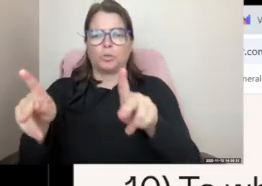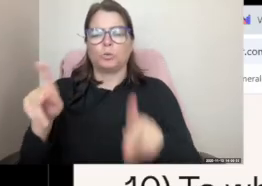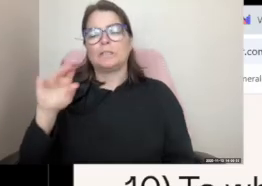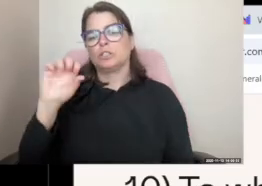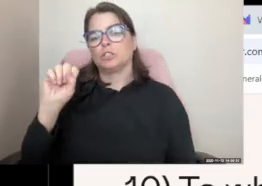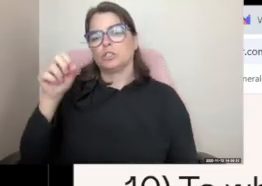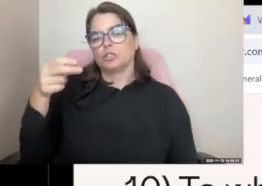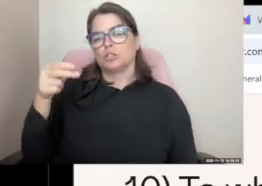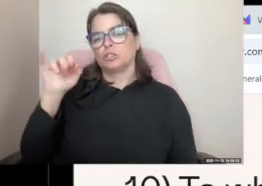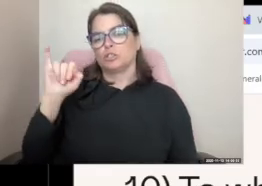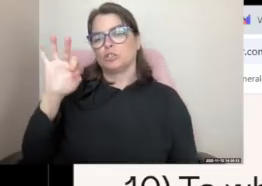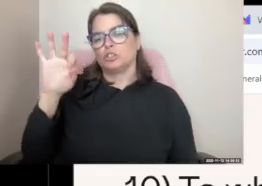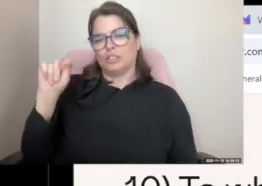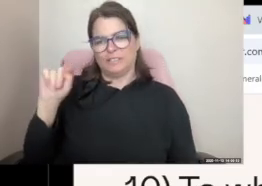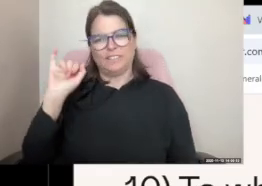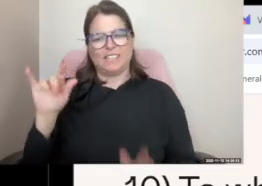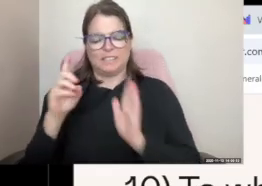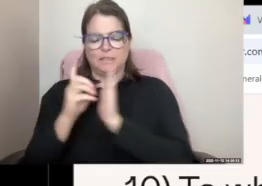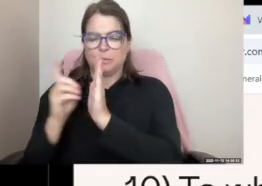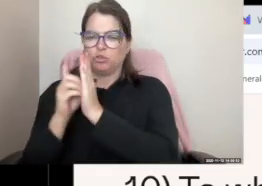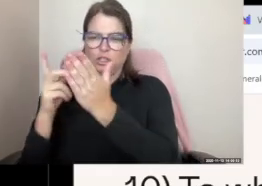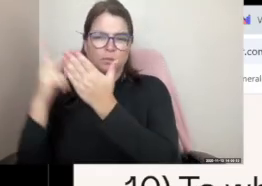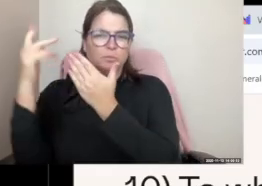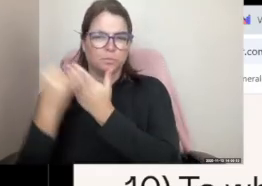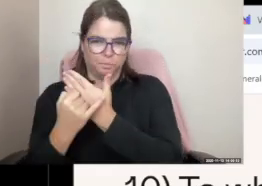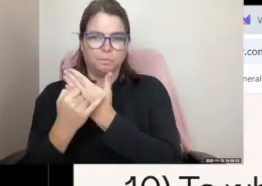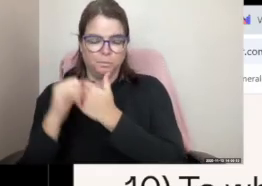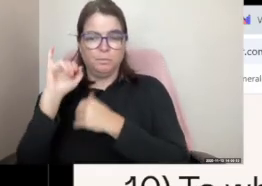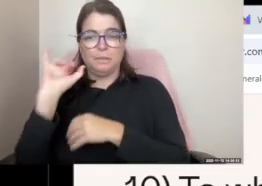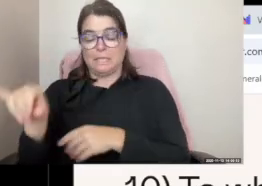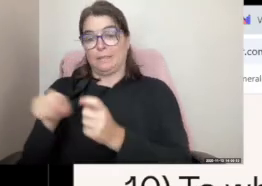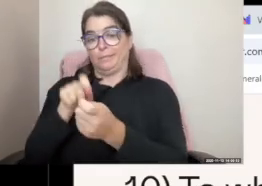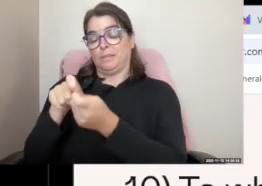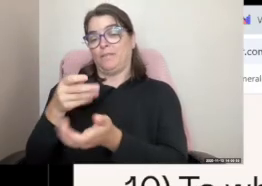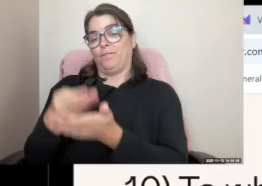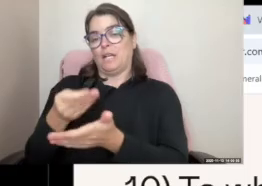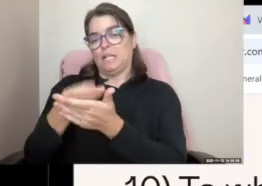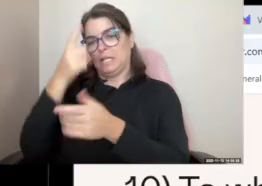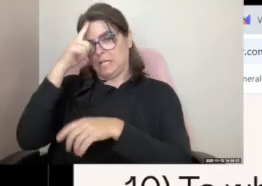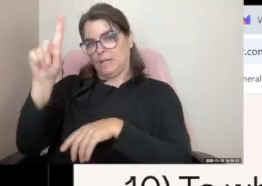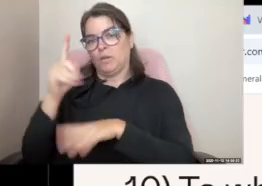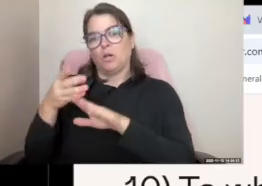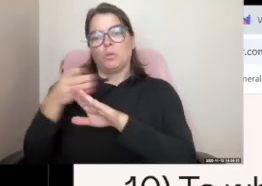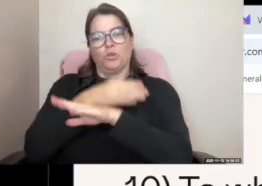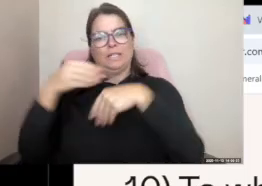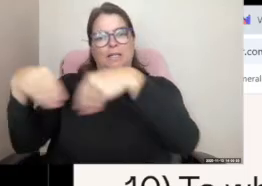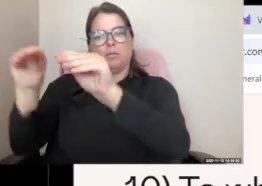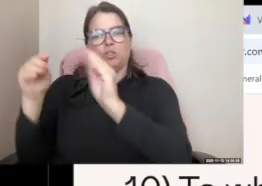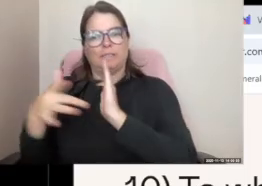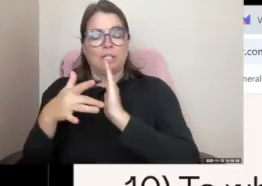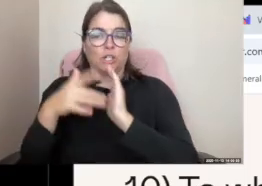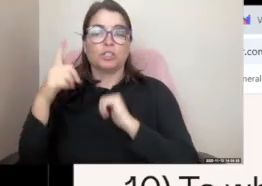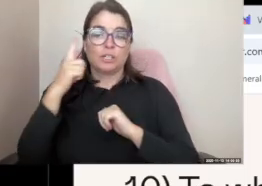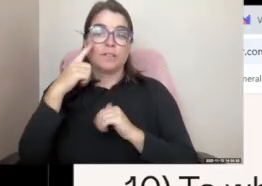about agricultural incentives and farmer, and we talked a little bit about the emerging opportunities